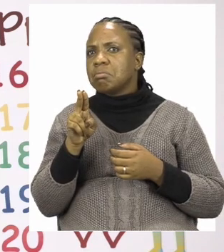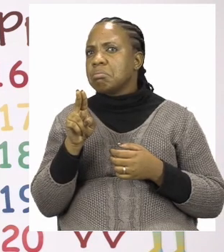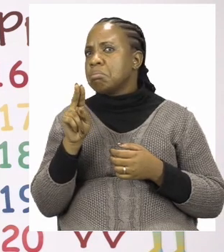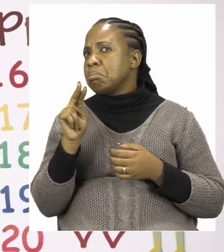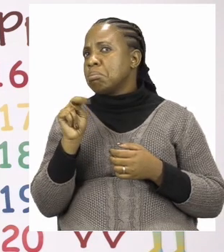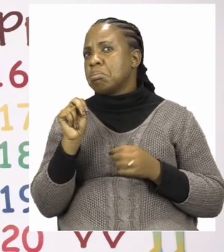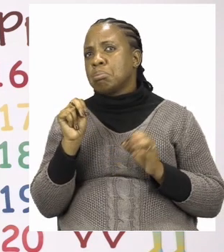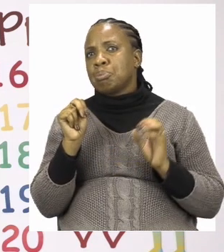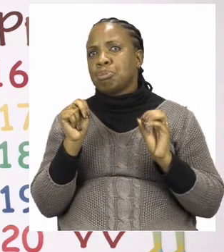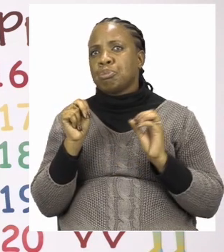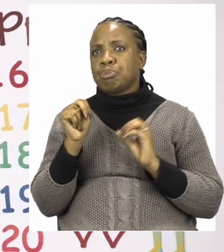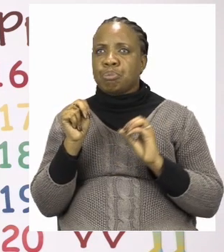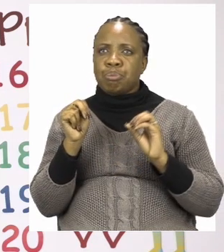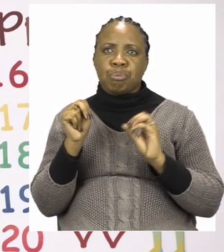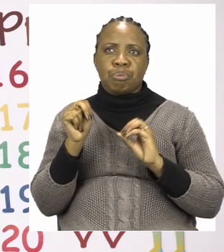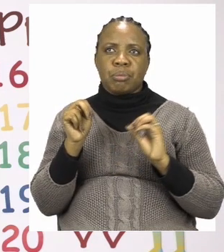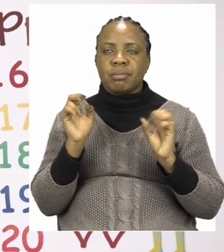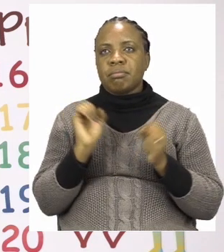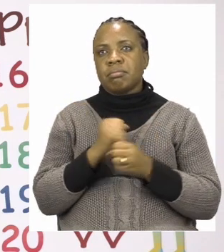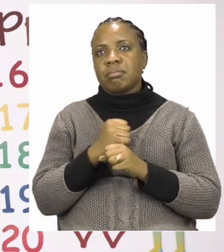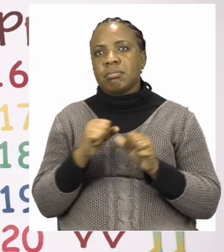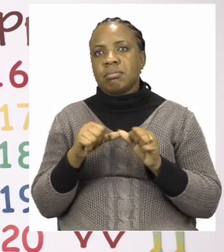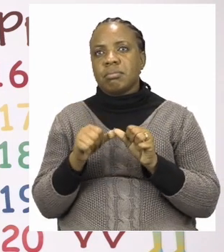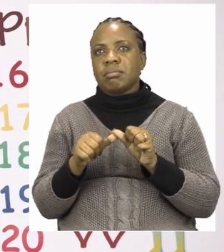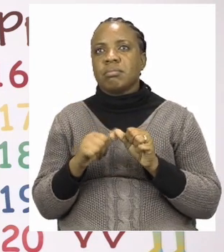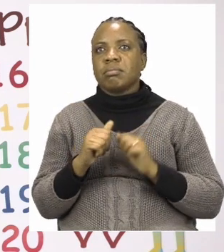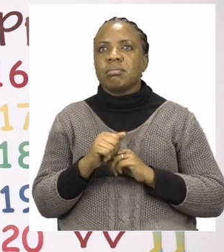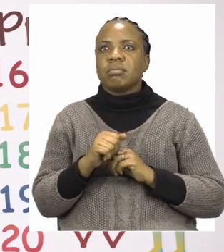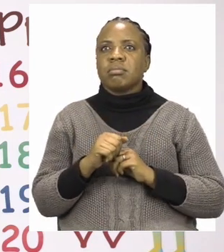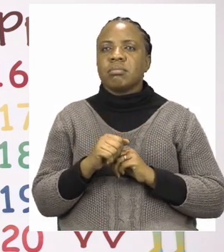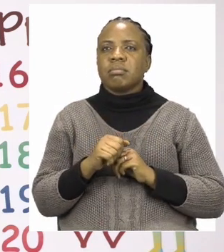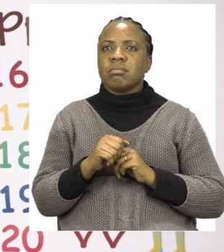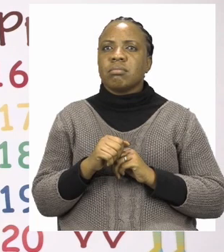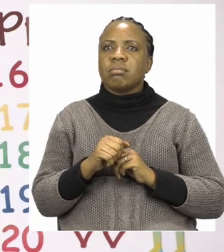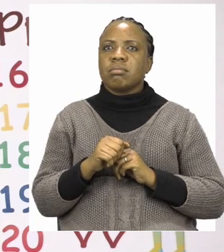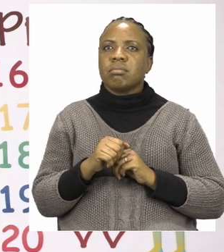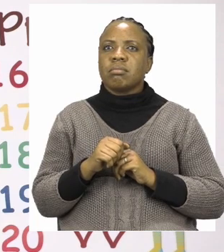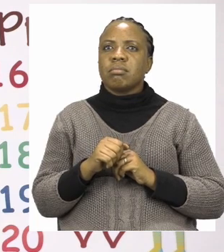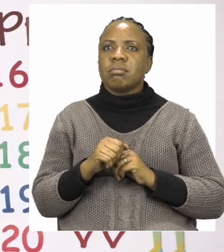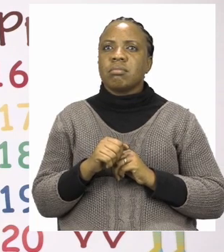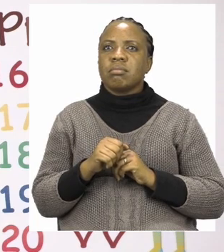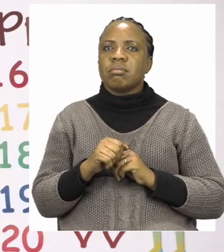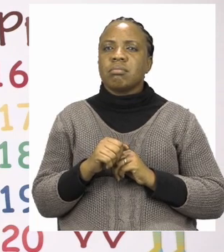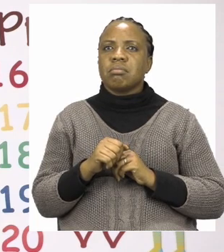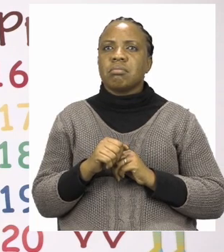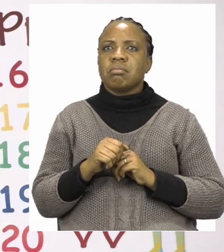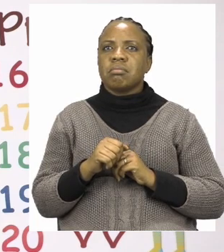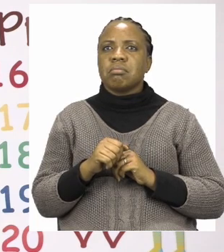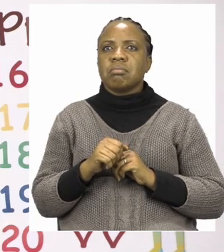no N, so I cannot continue. Let me try and look for another J.